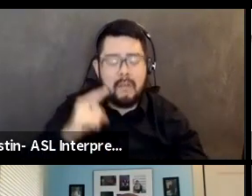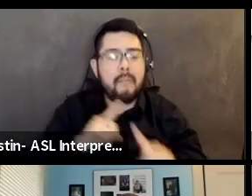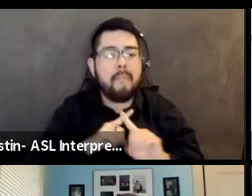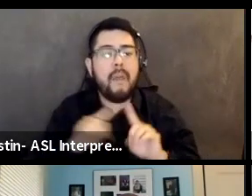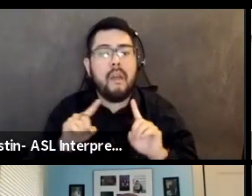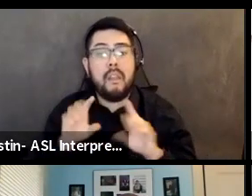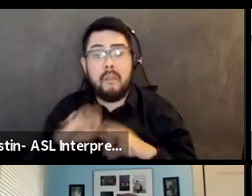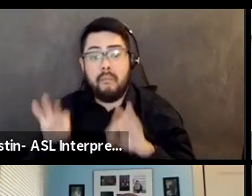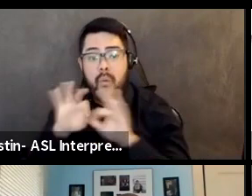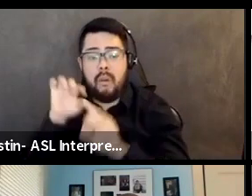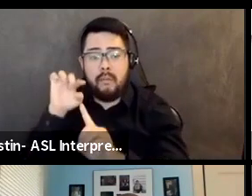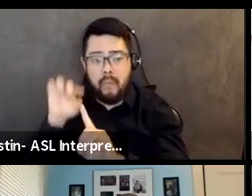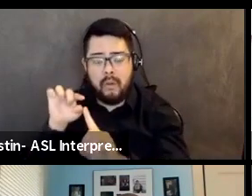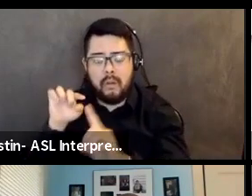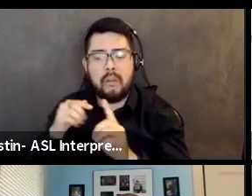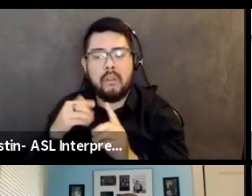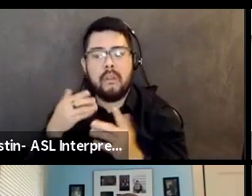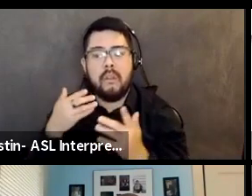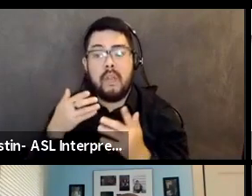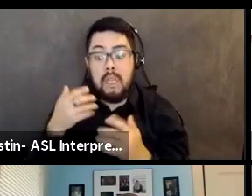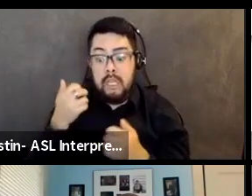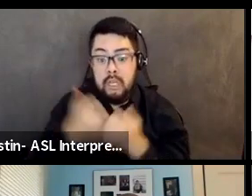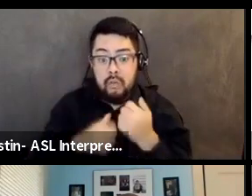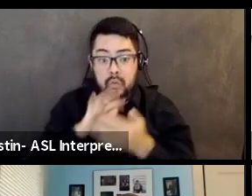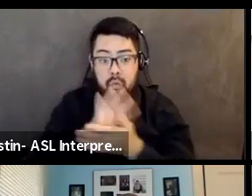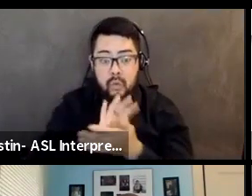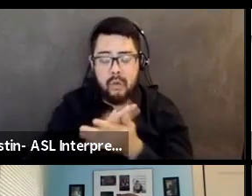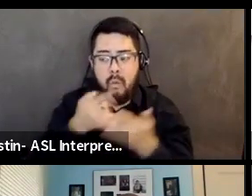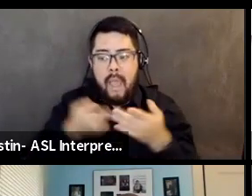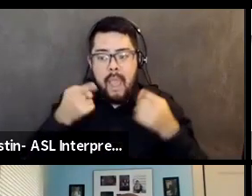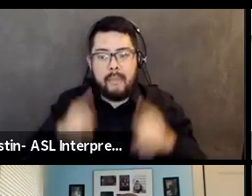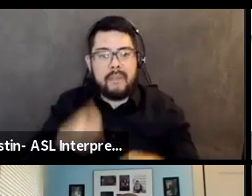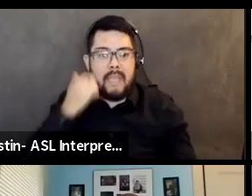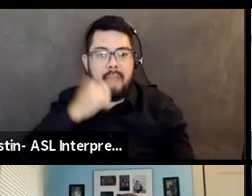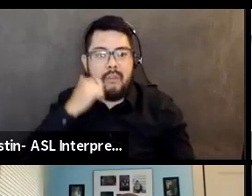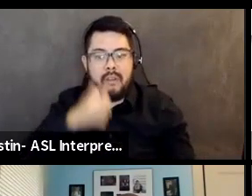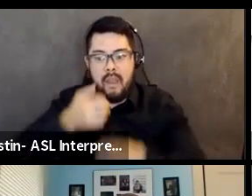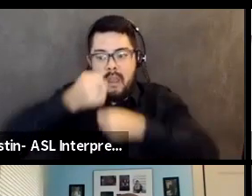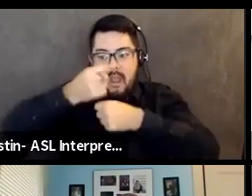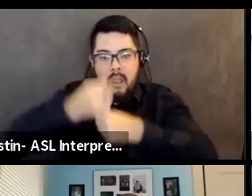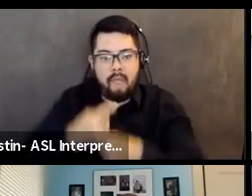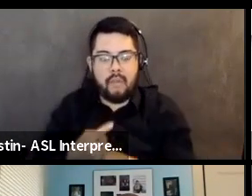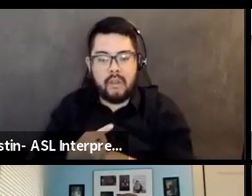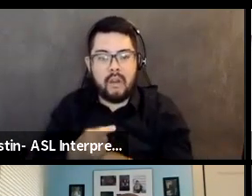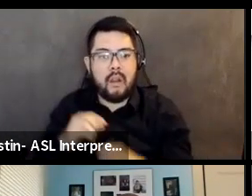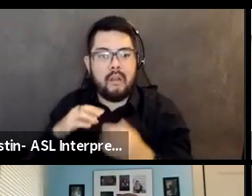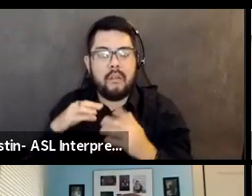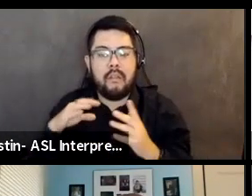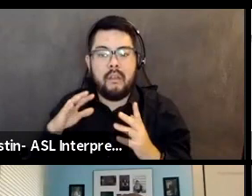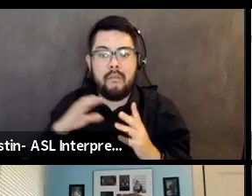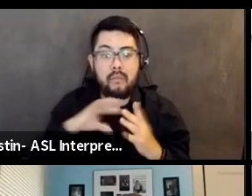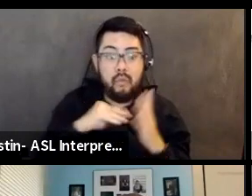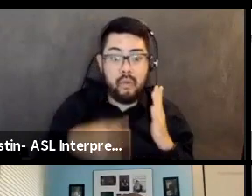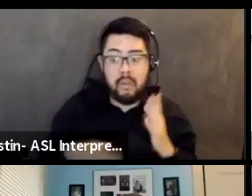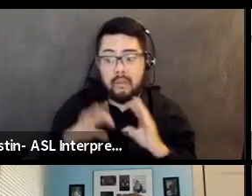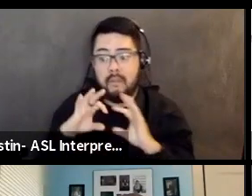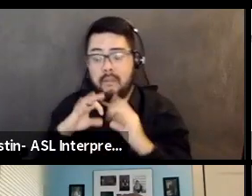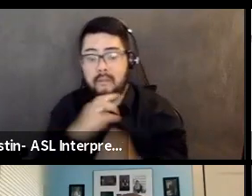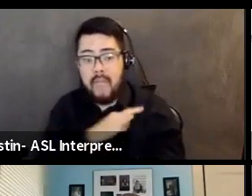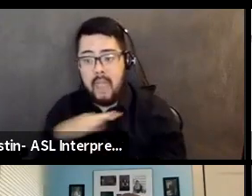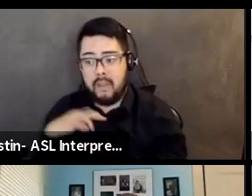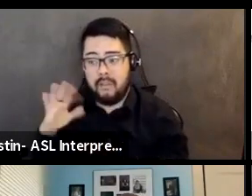matters is what happens in each of our school buildings every day of the year and i would like that change to